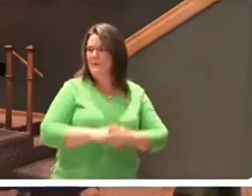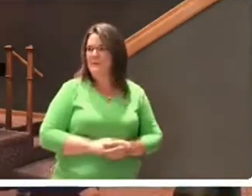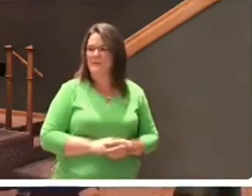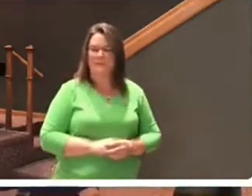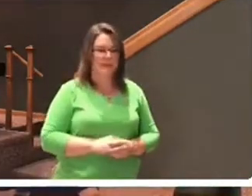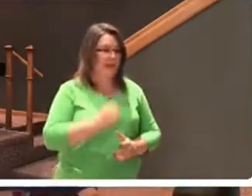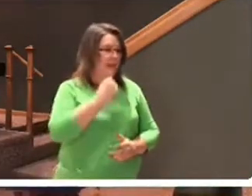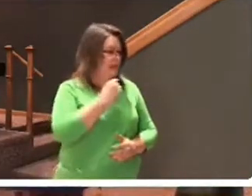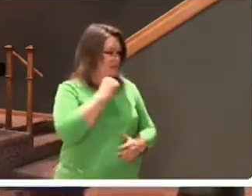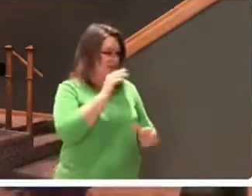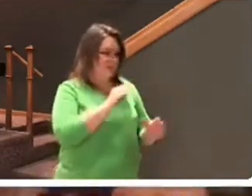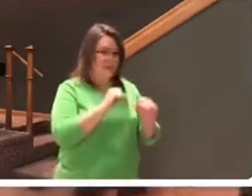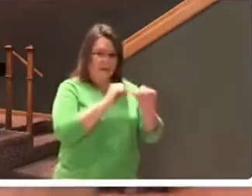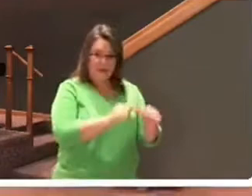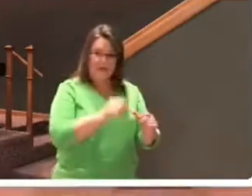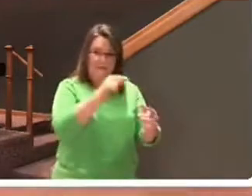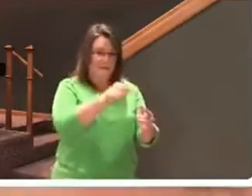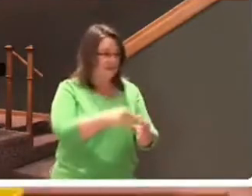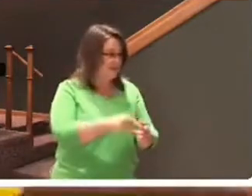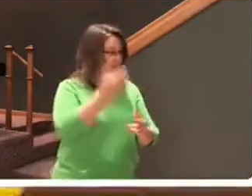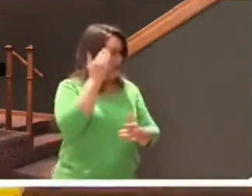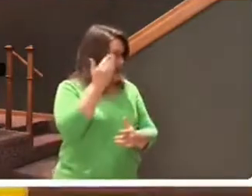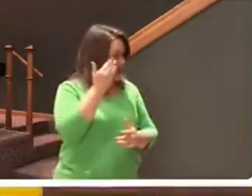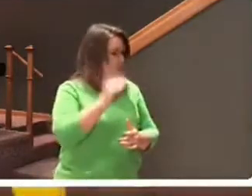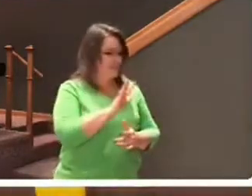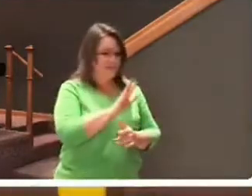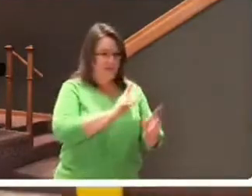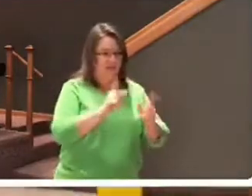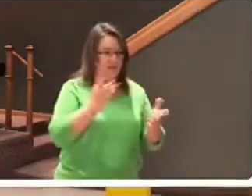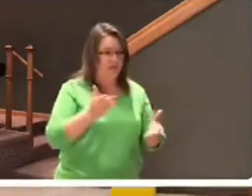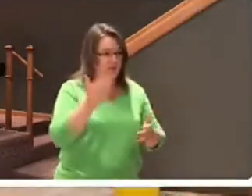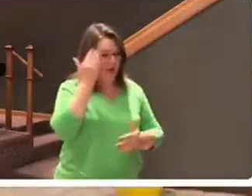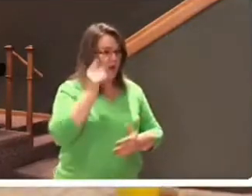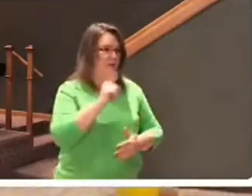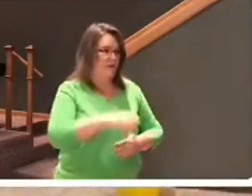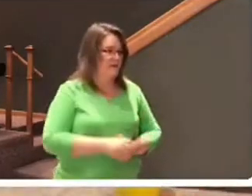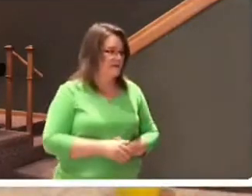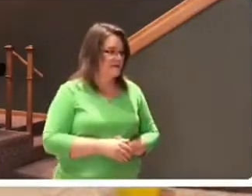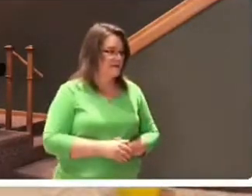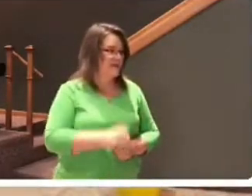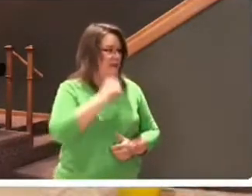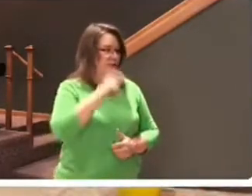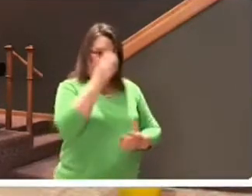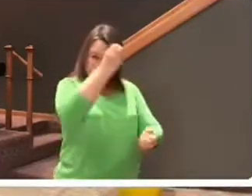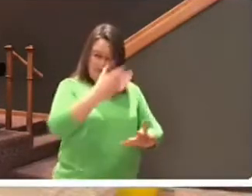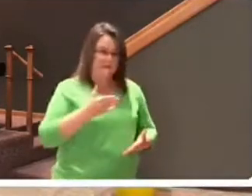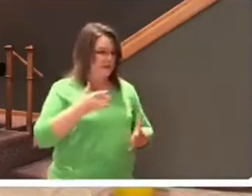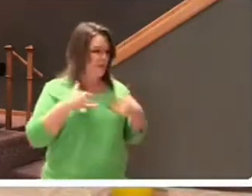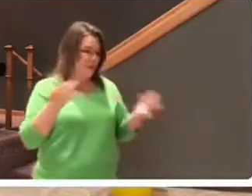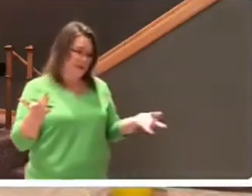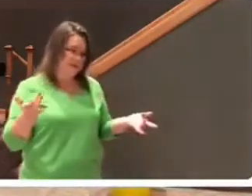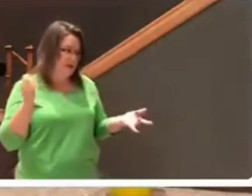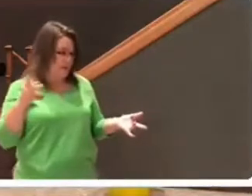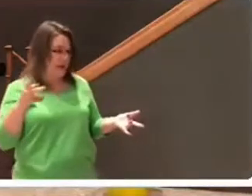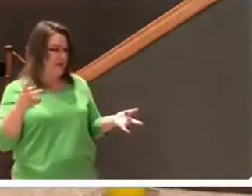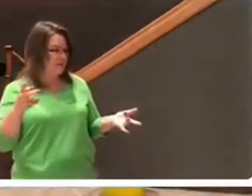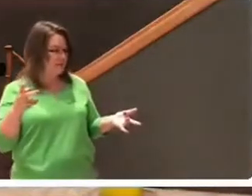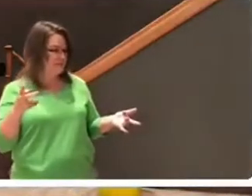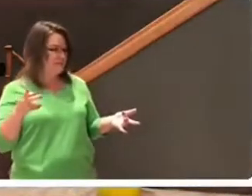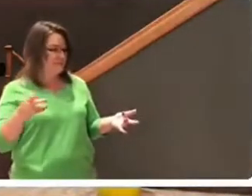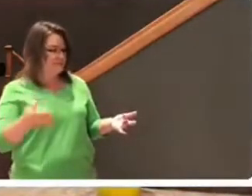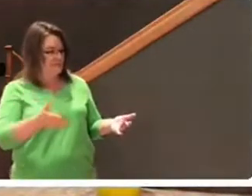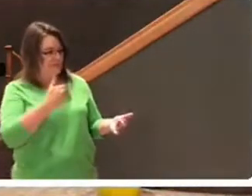I'm serious. I'm not moving on until I know that there's five people here. And you don't have to tell me what it is, okay? You don't have